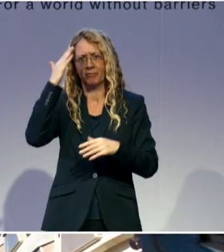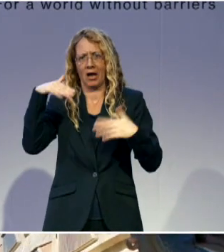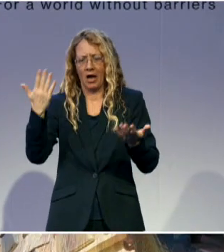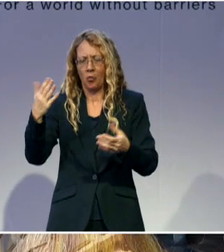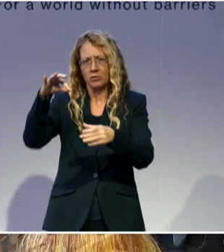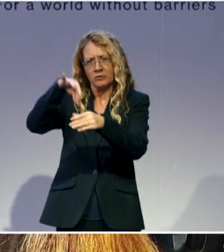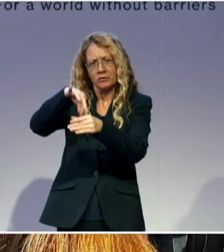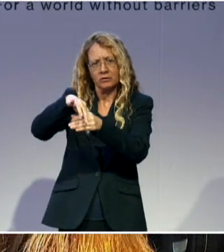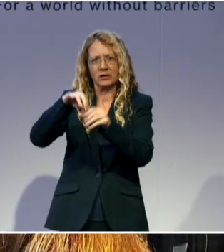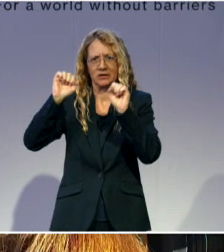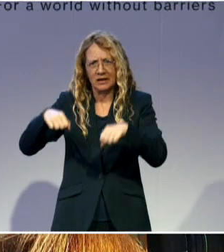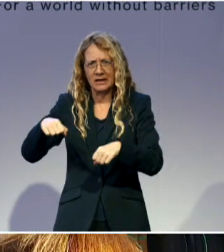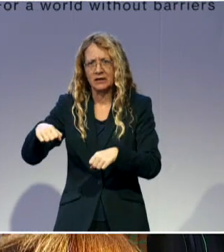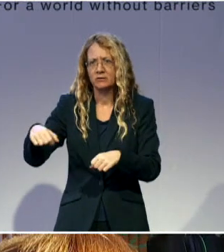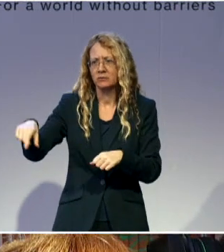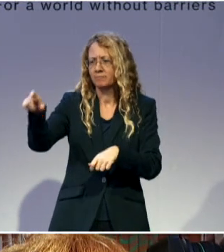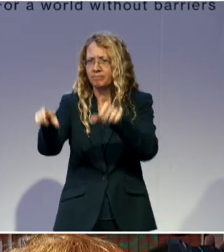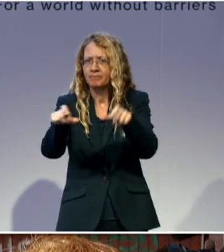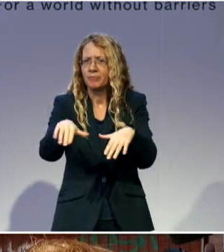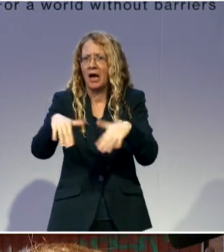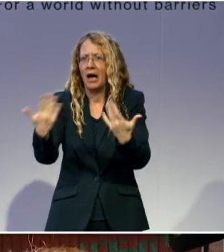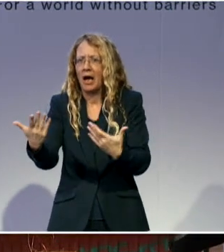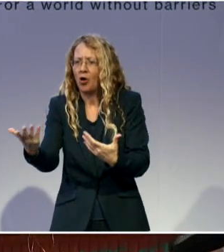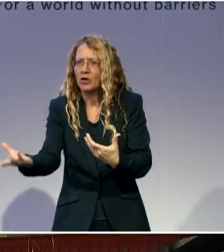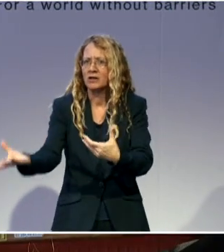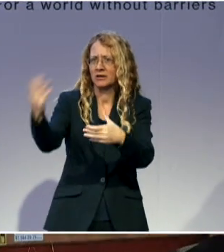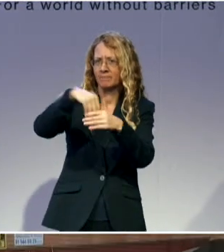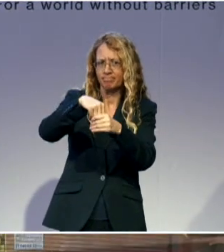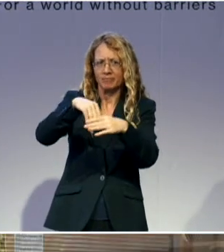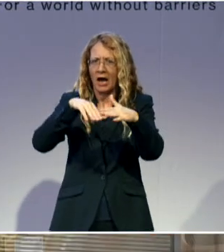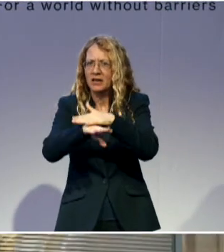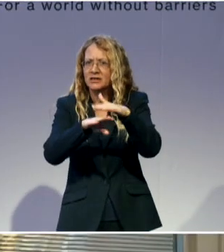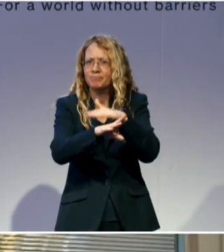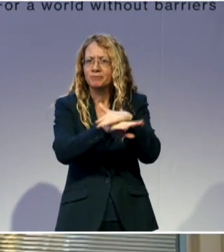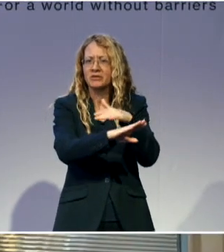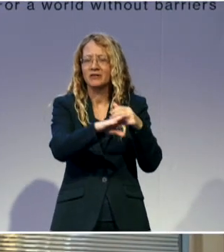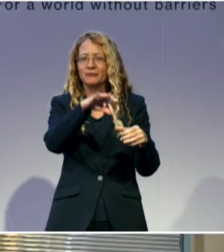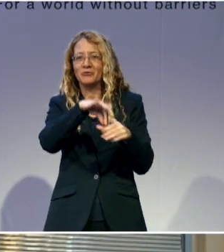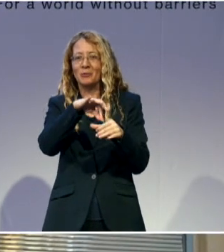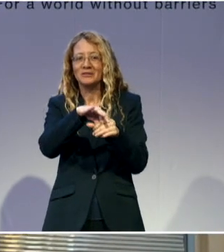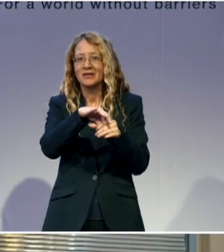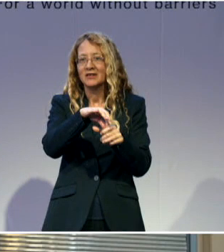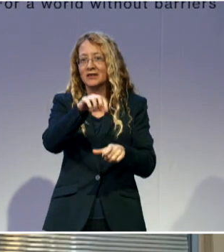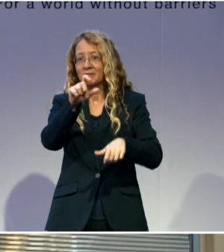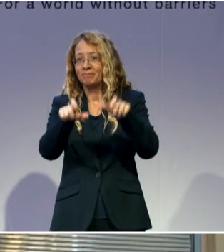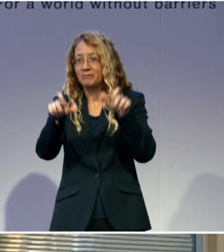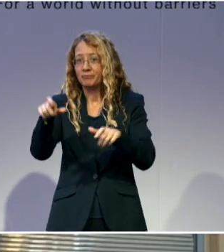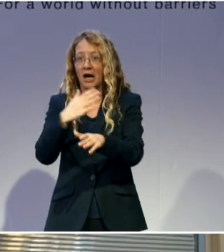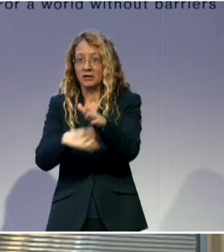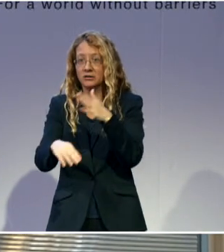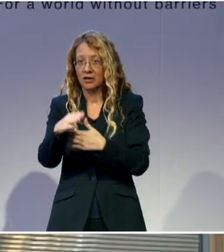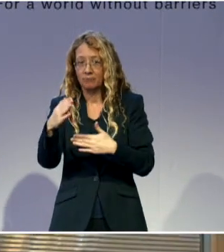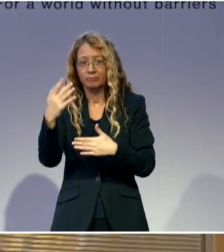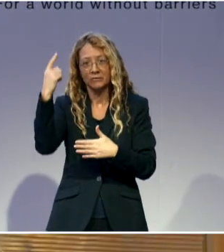proceedings. It aims to bring the demands of people with intellectual or developmental